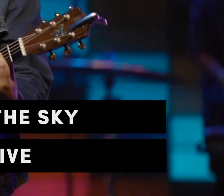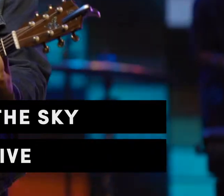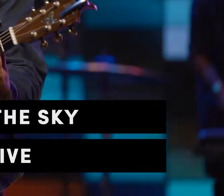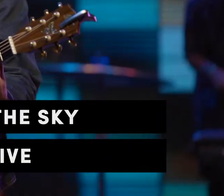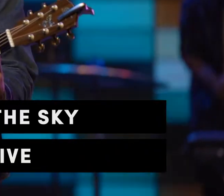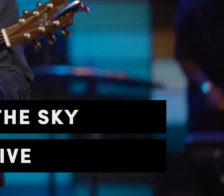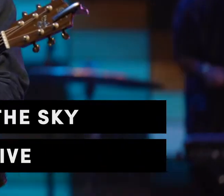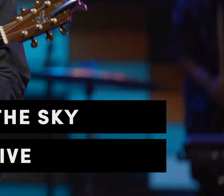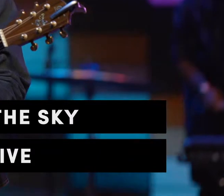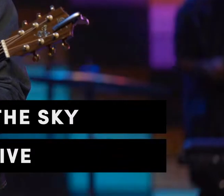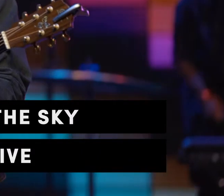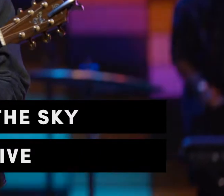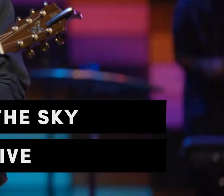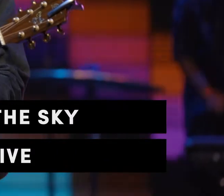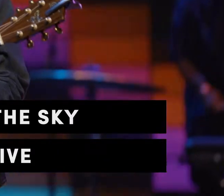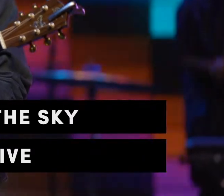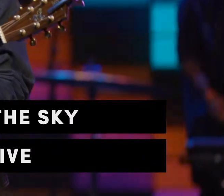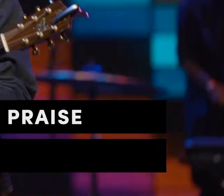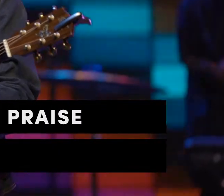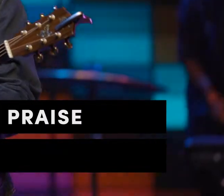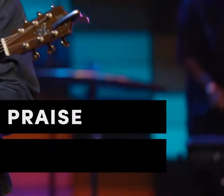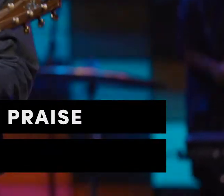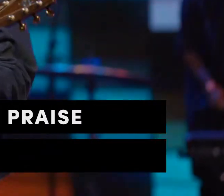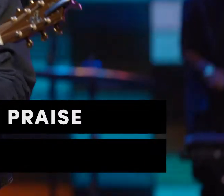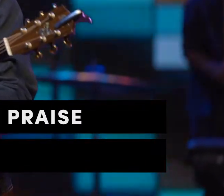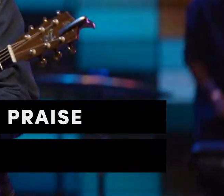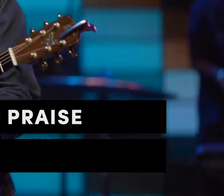I throw my hands to the sky because I feel so alive and